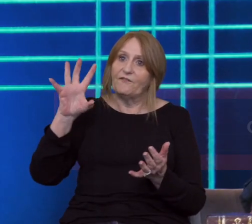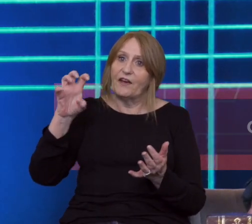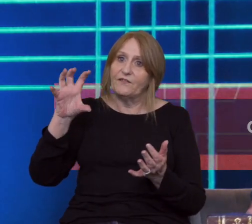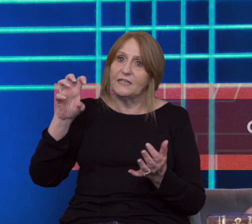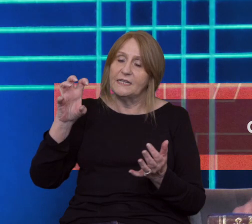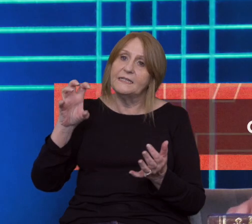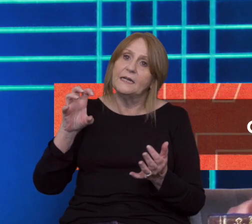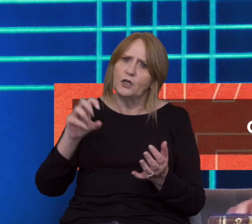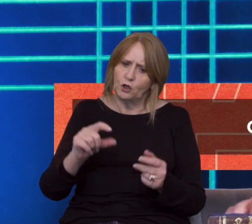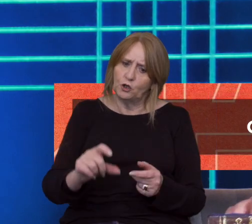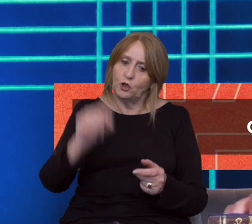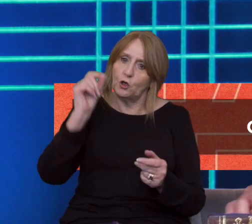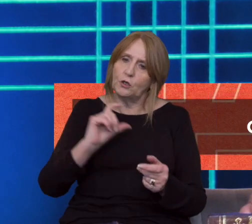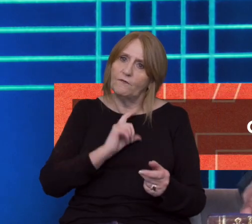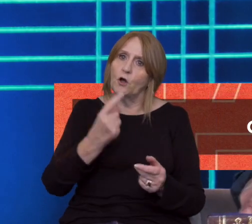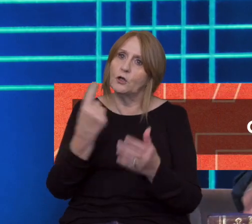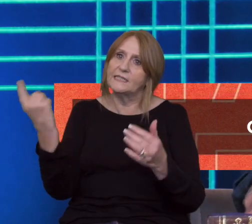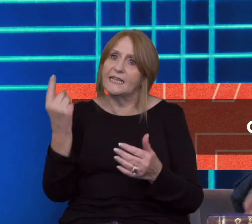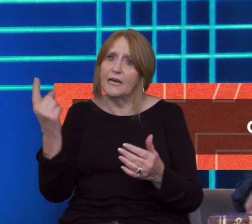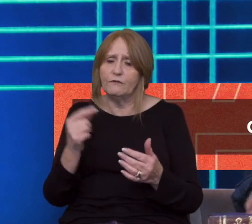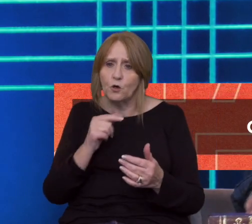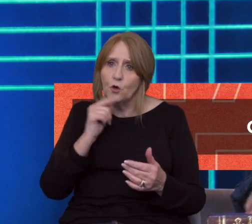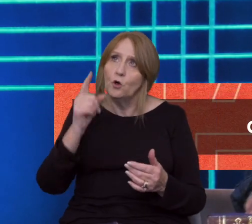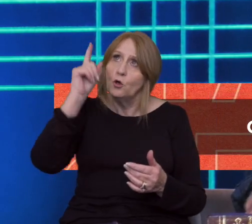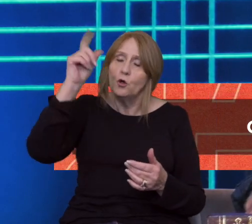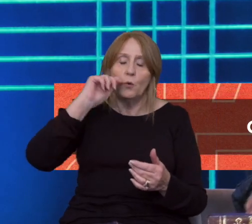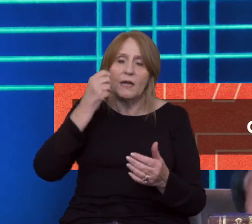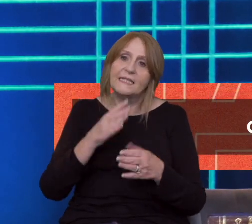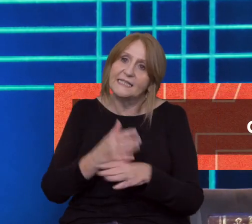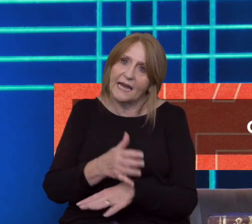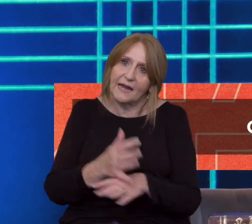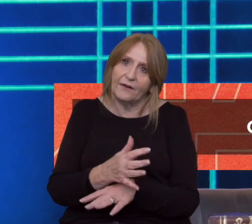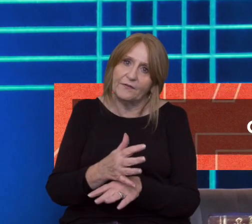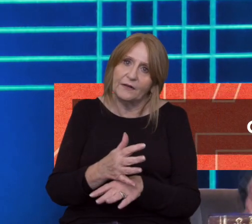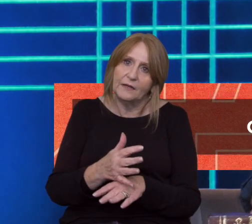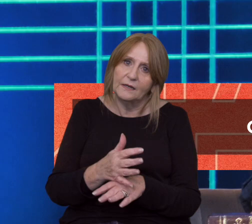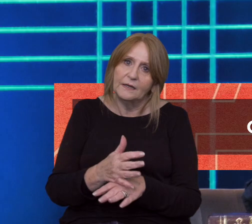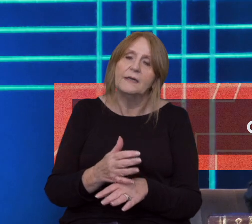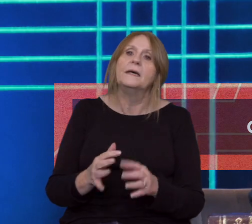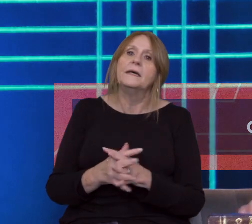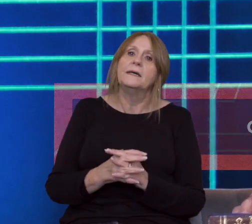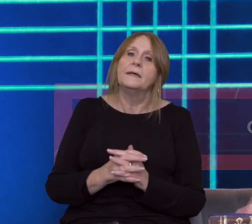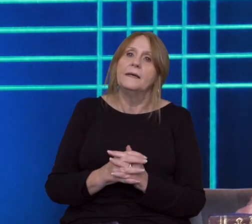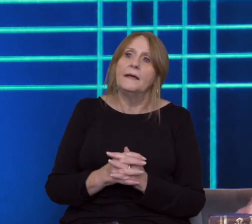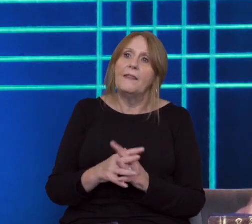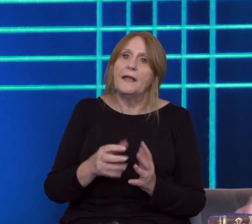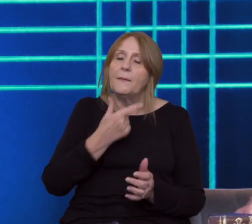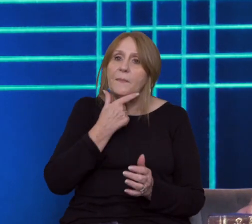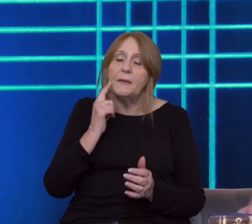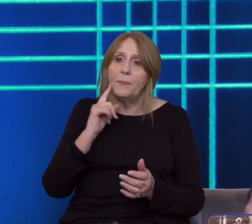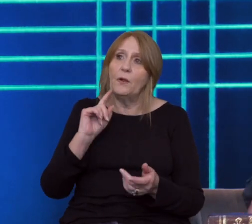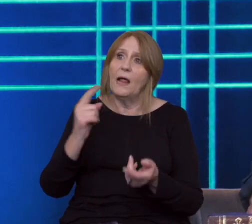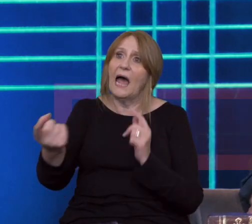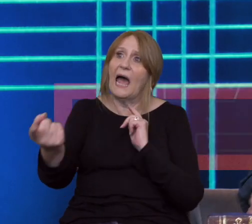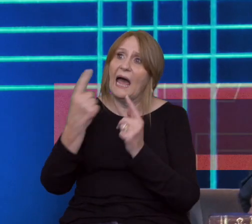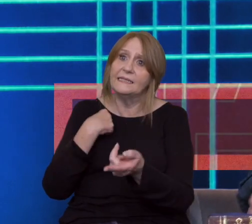words, choose for yourselves today whom you will serve. So he's charging the people, right? And then the people answer